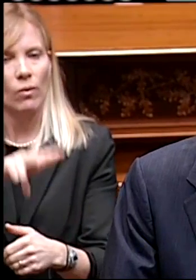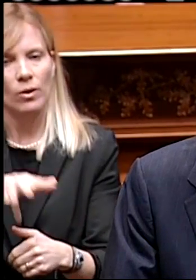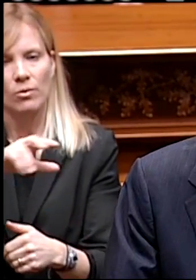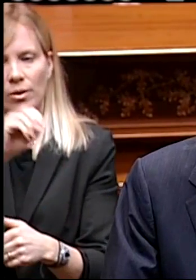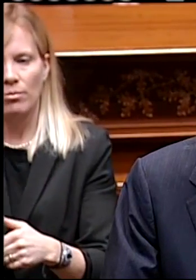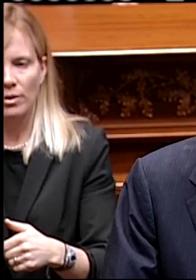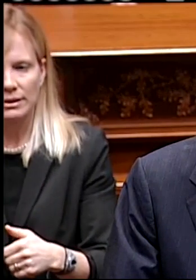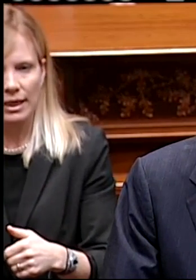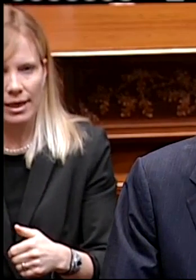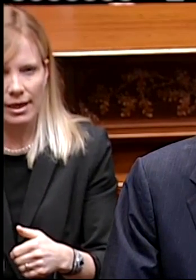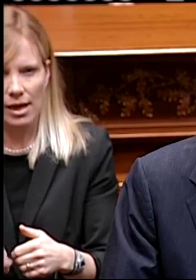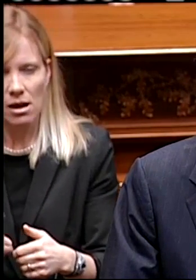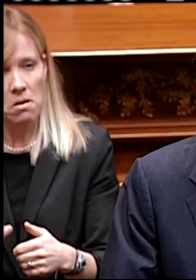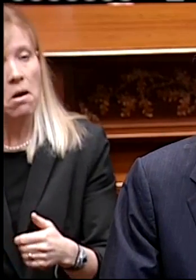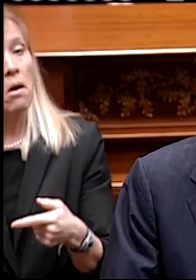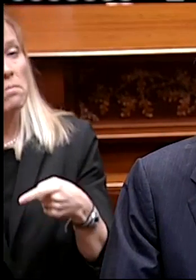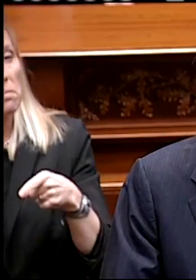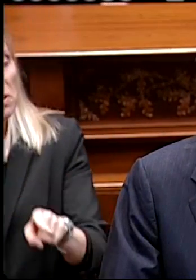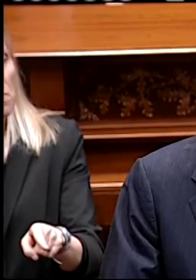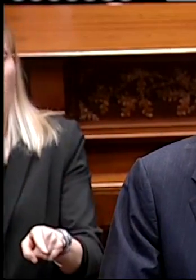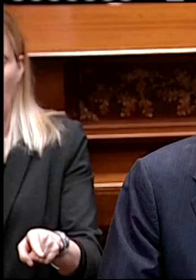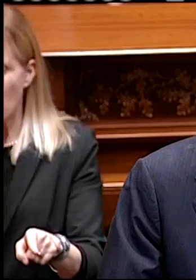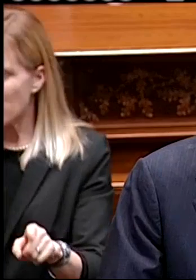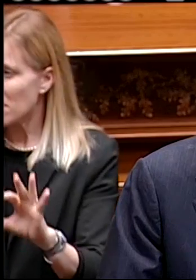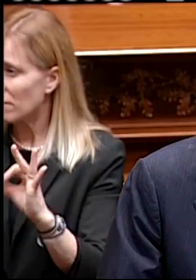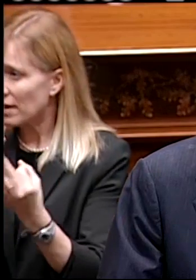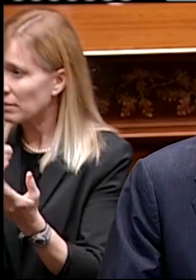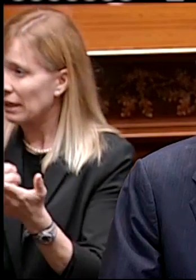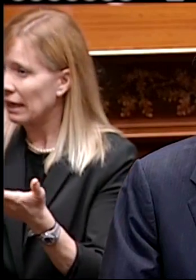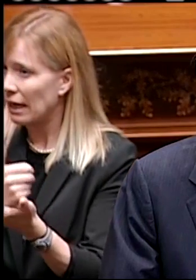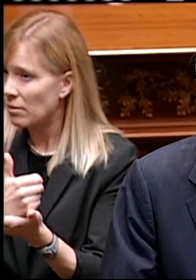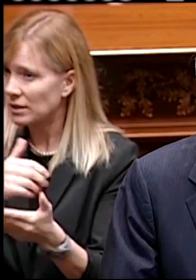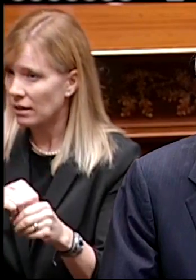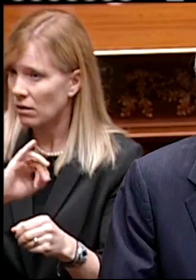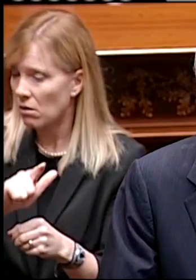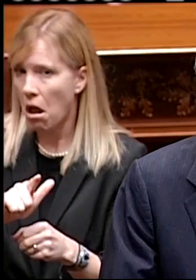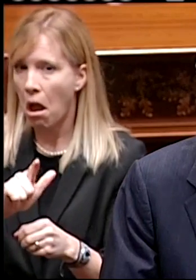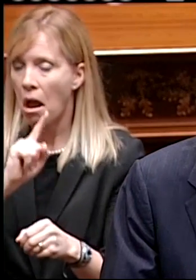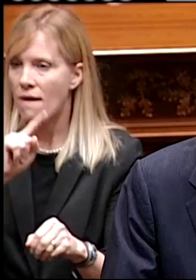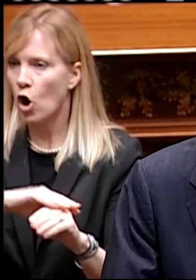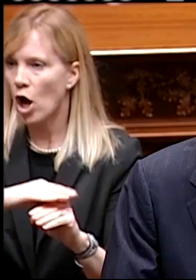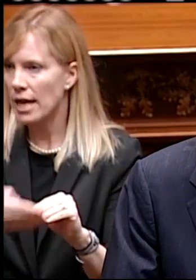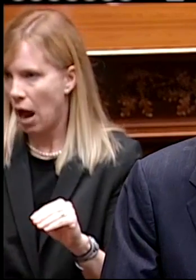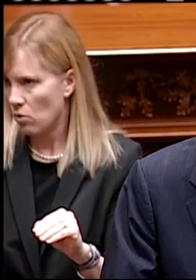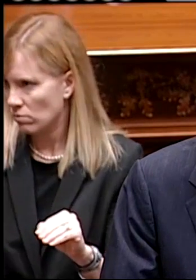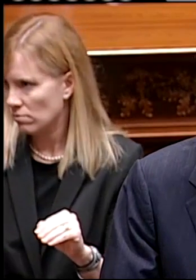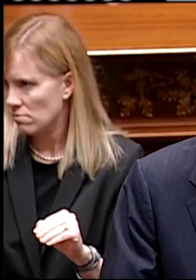33%. Meanwhile, real family incomes in Illinois have gone down.